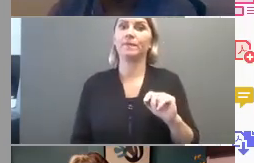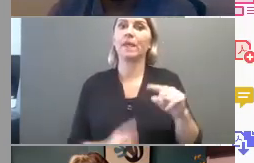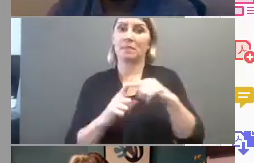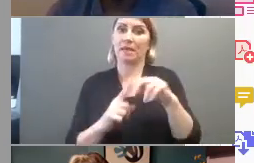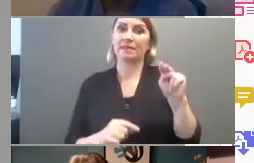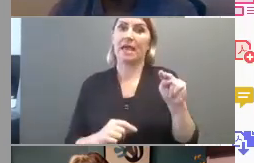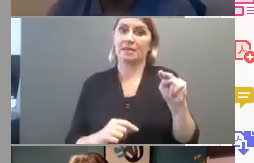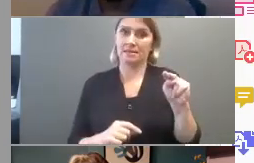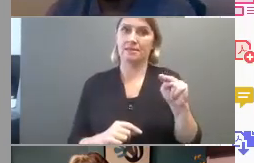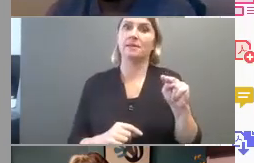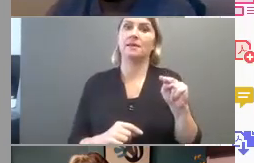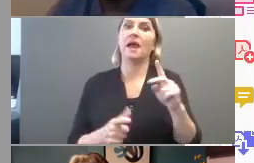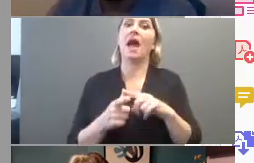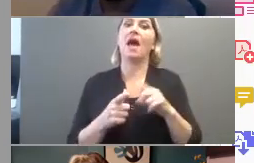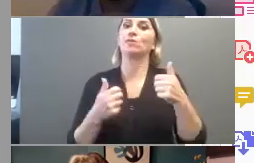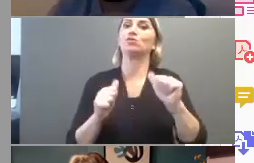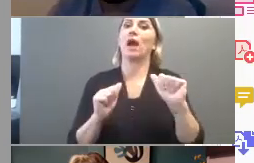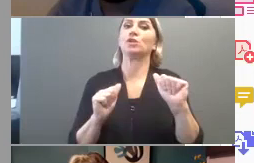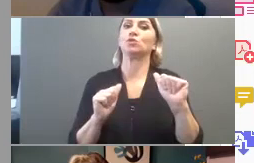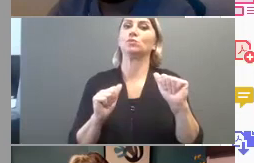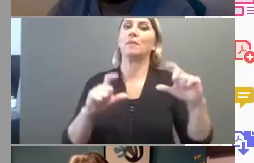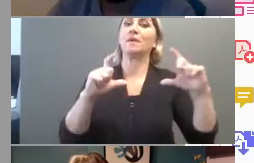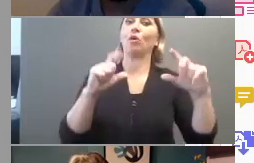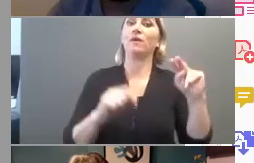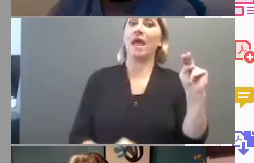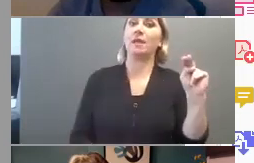plus of n, and then we are trying to prove it is big O of n.